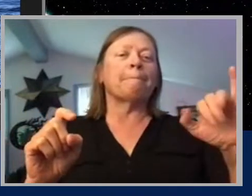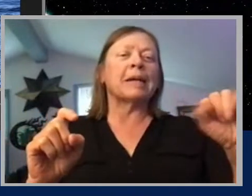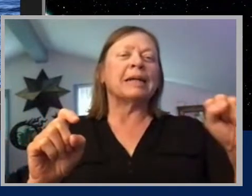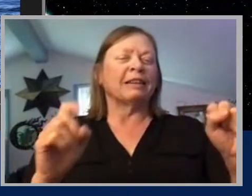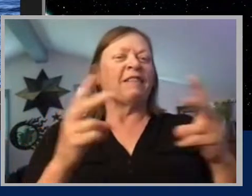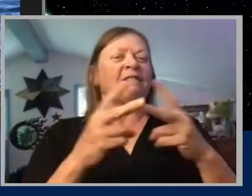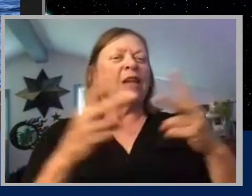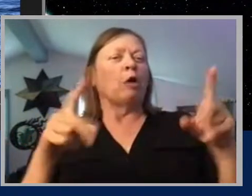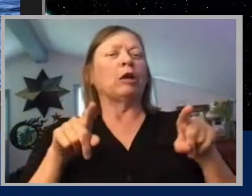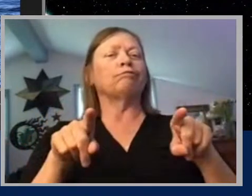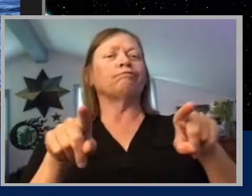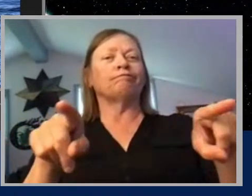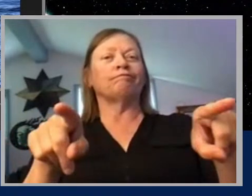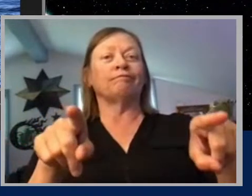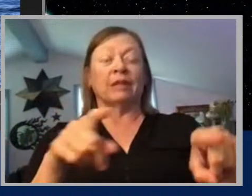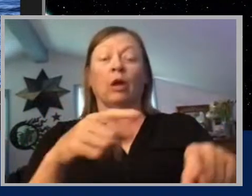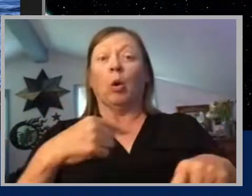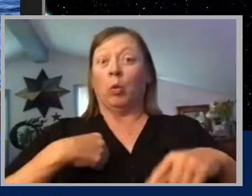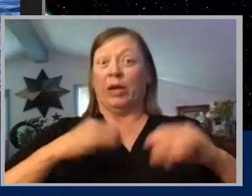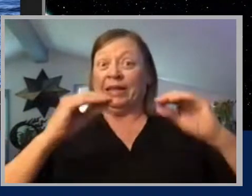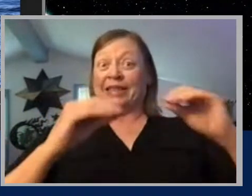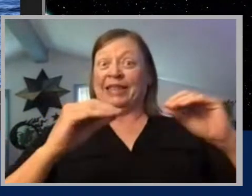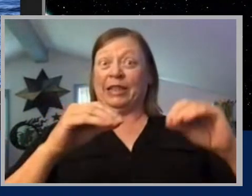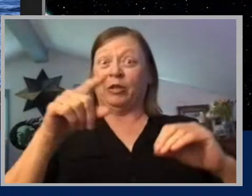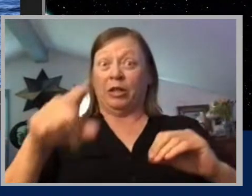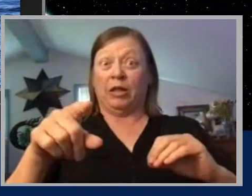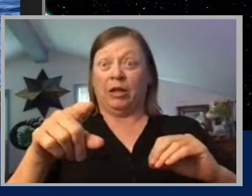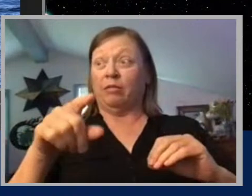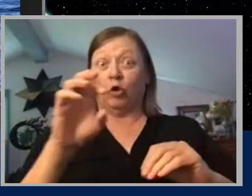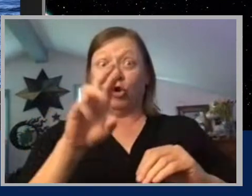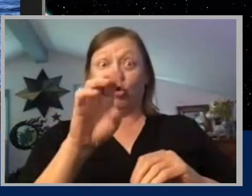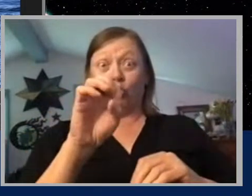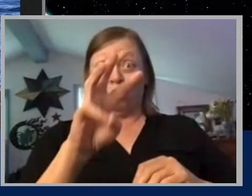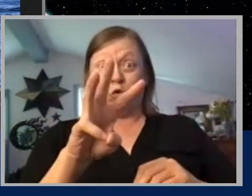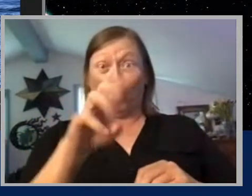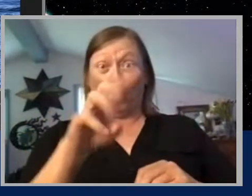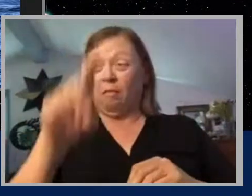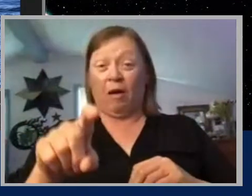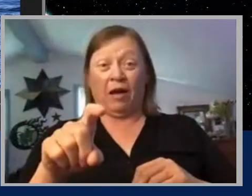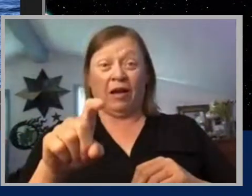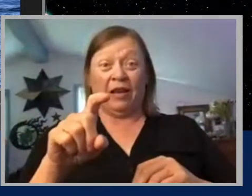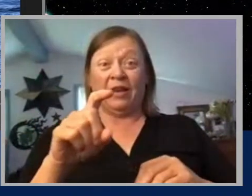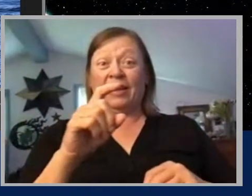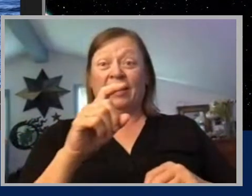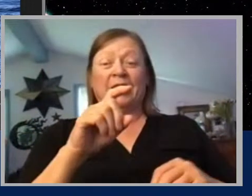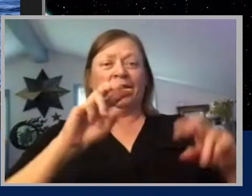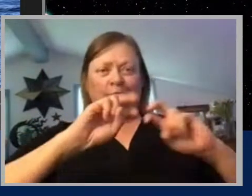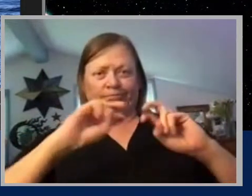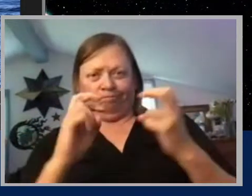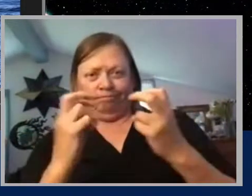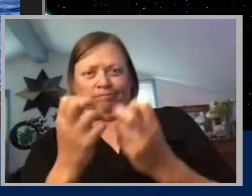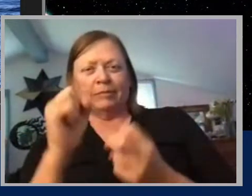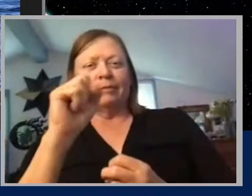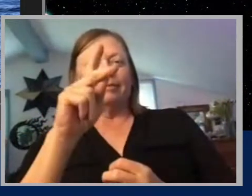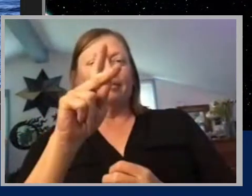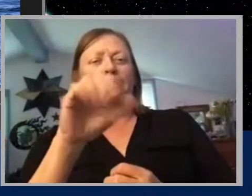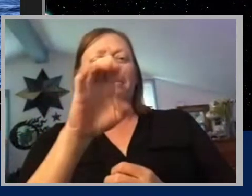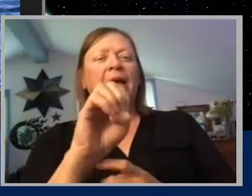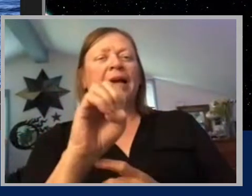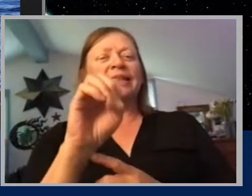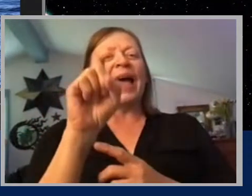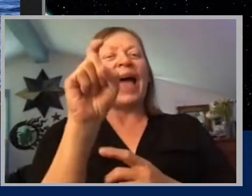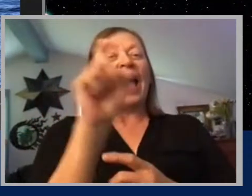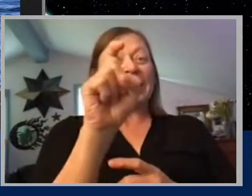unassisted water egress training days, where we put those crews into the SpaceX capsule, because SpaceX returns nominally